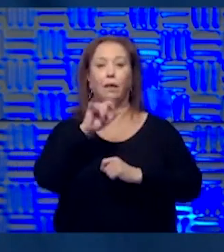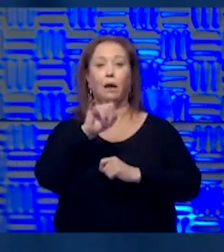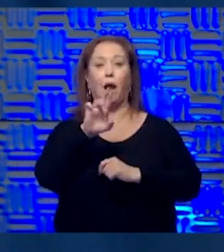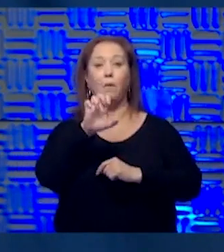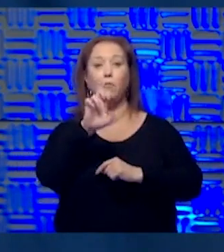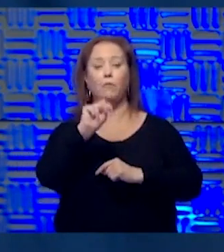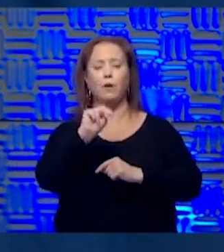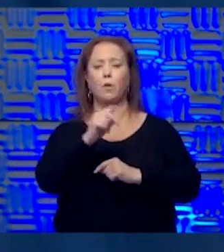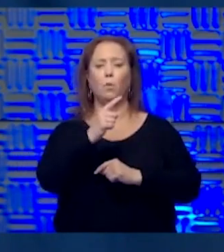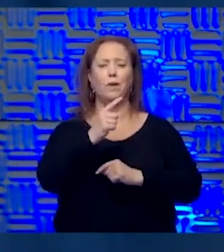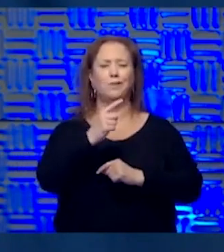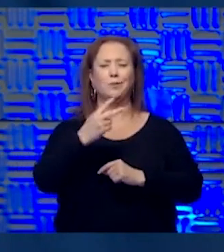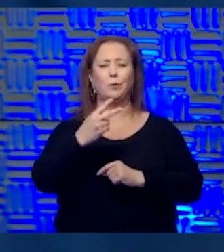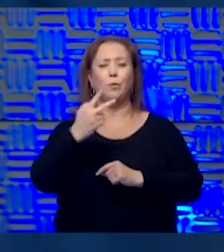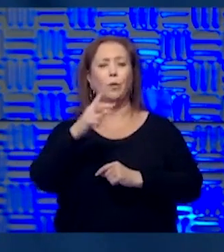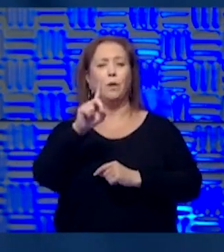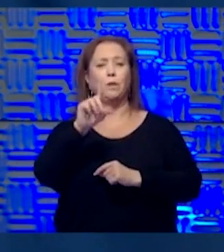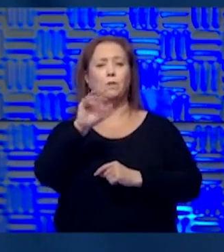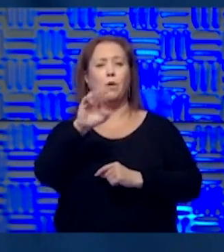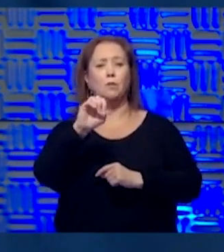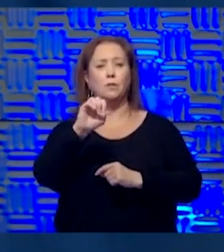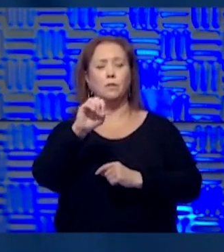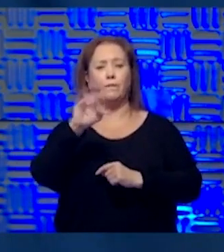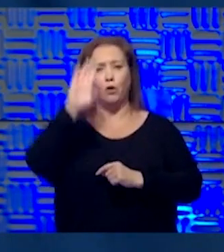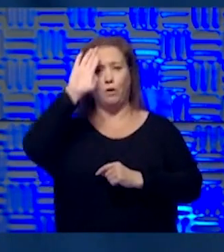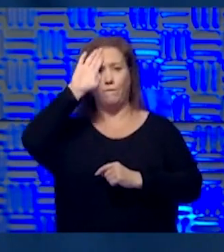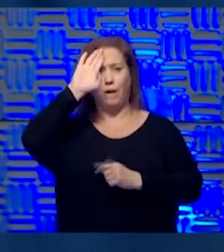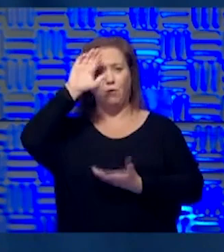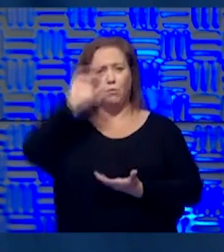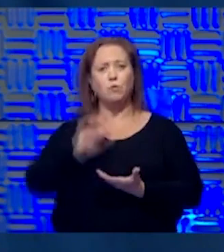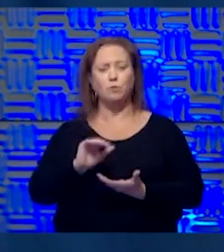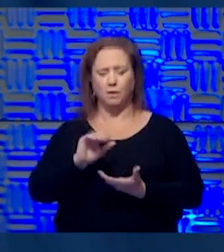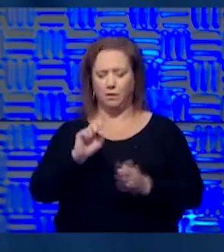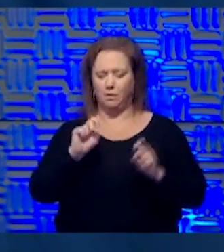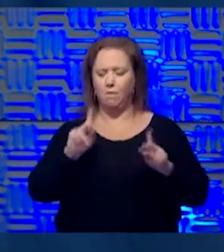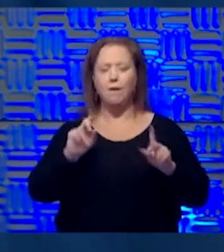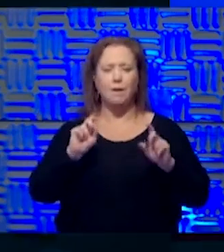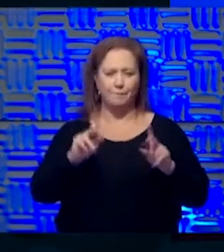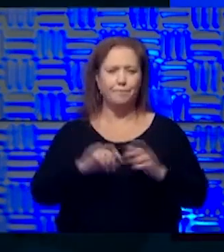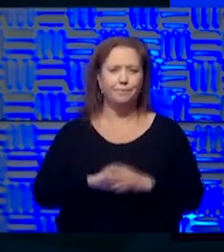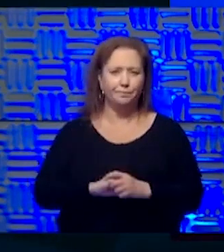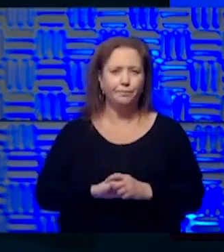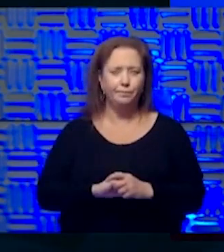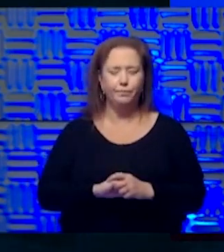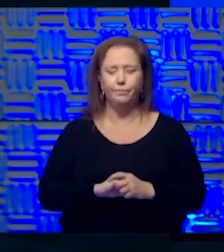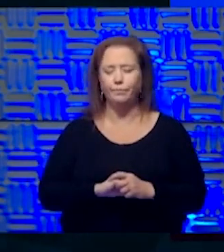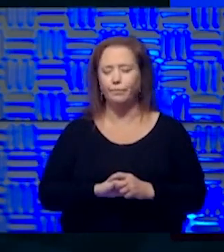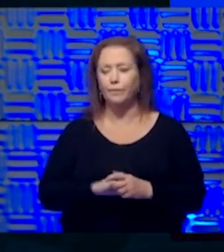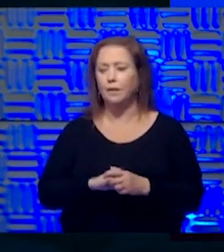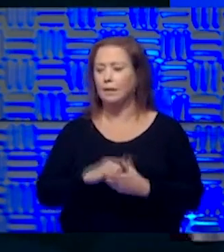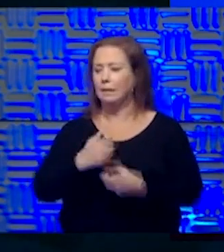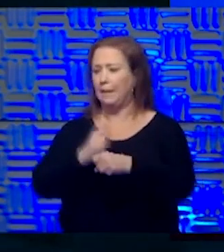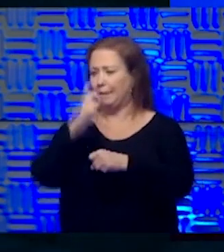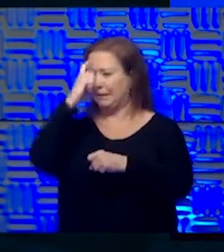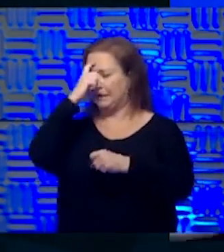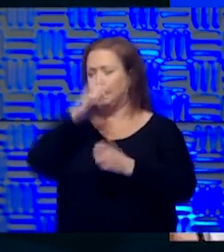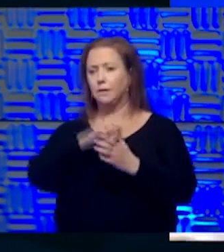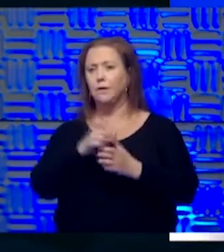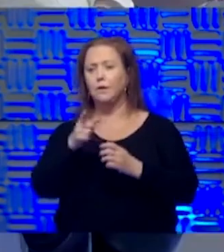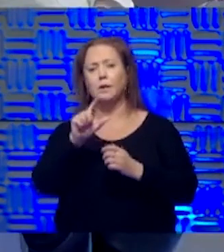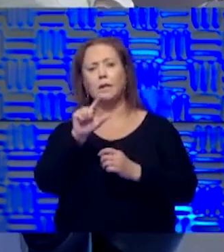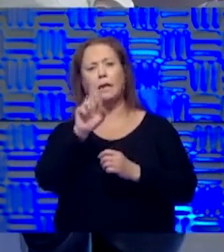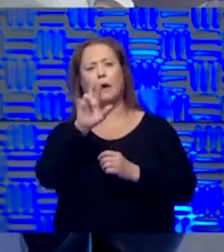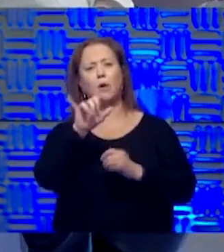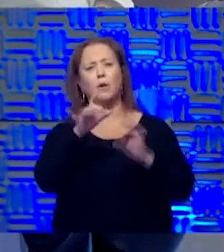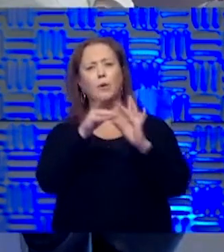1 or 2 or 3 doses, if you need to get down your fever, is certainly okay to take. Yeah, makes good sense. And you mentioned, Gary, a